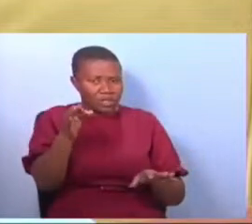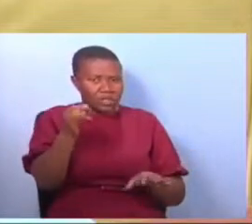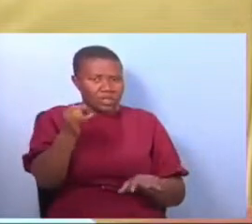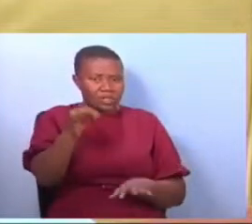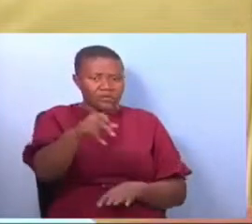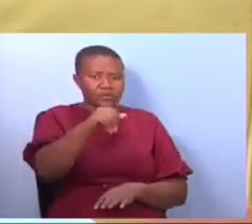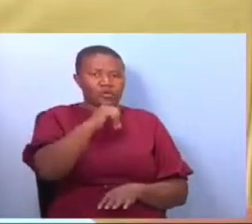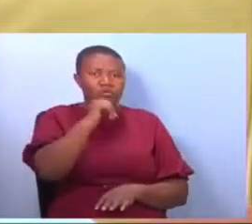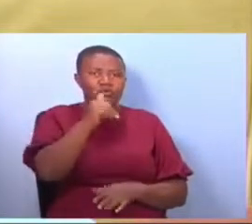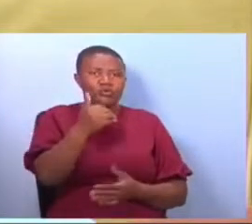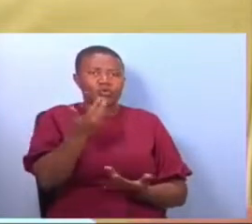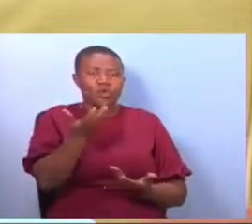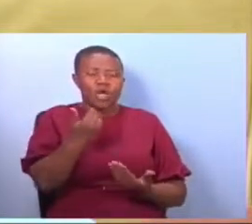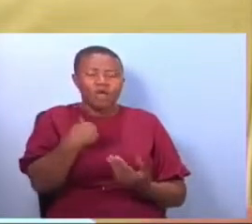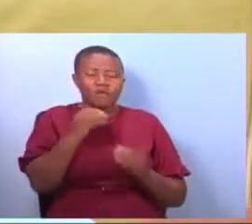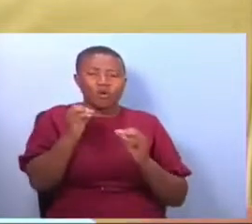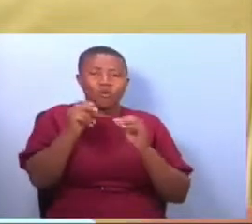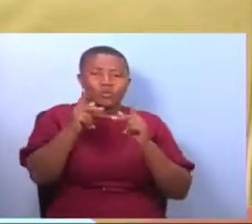your throat on the floor.